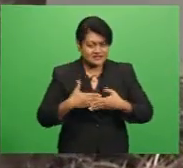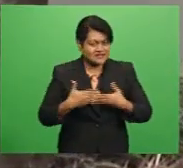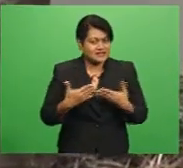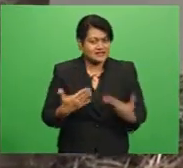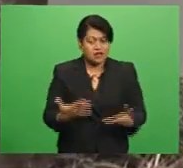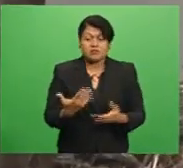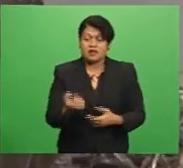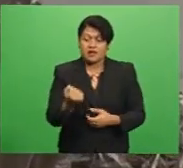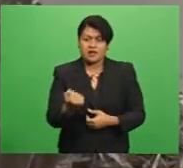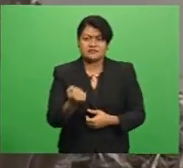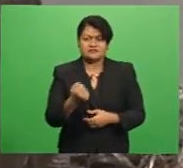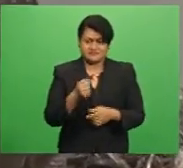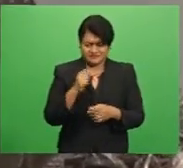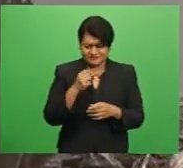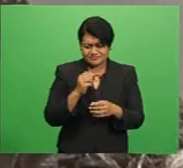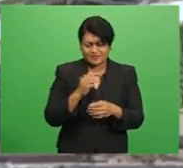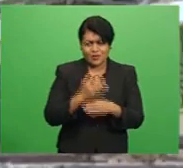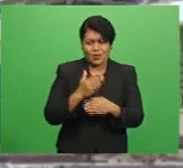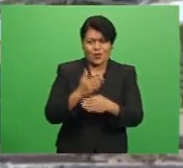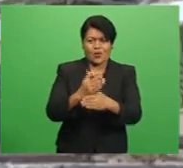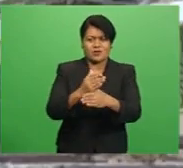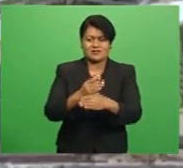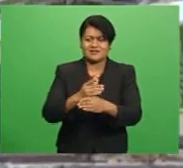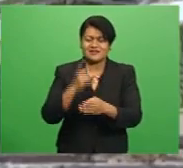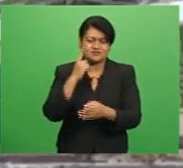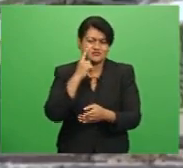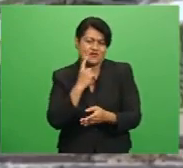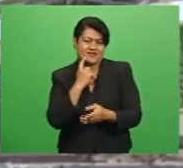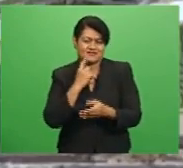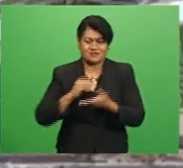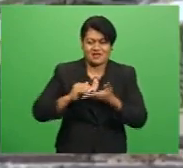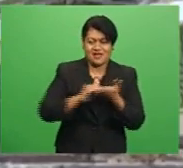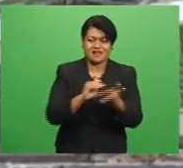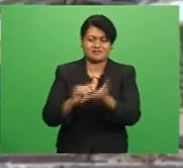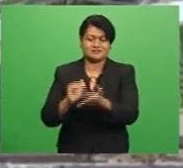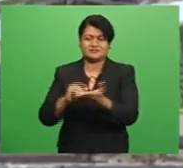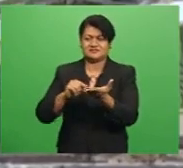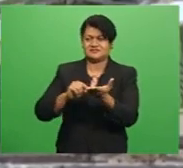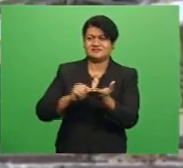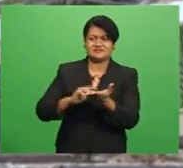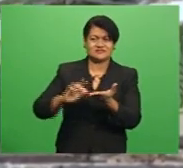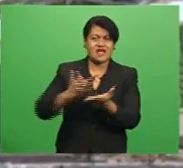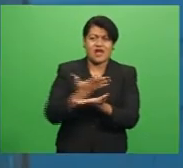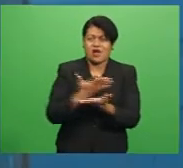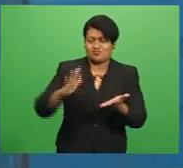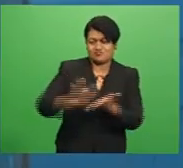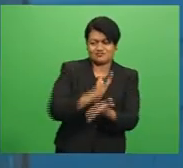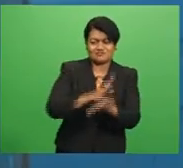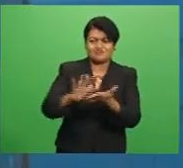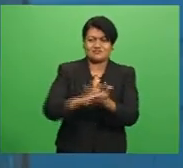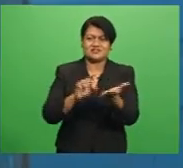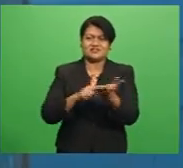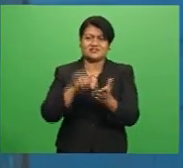of clearing everything left damaged and dismantled by TCYASA on Yarrow Village.